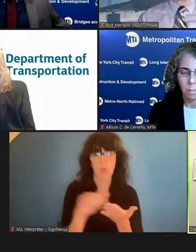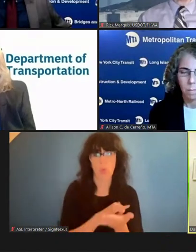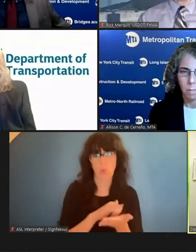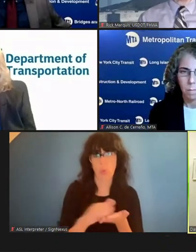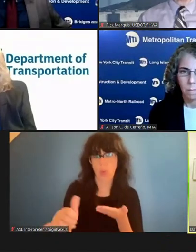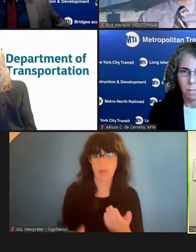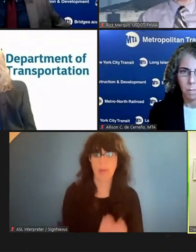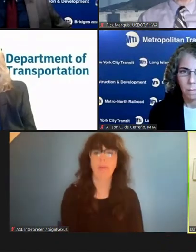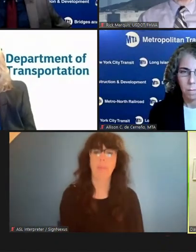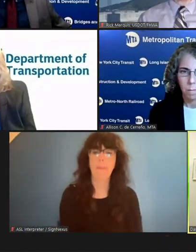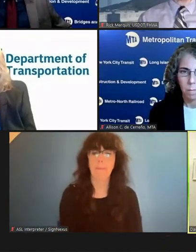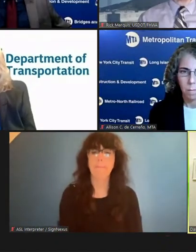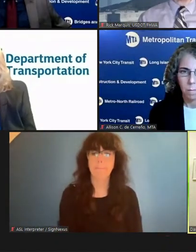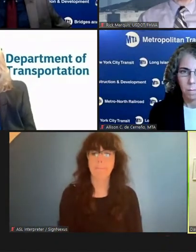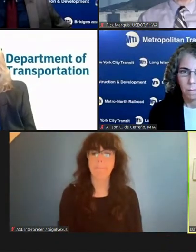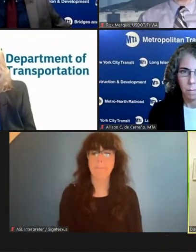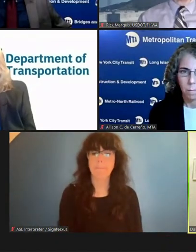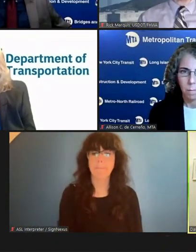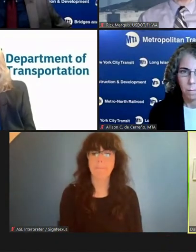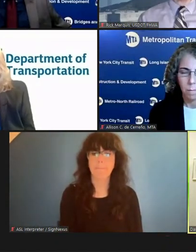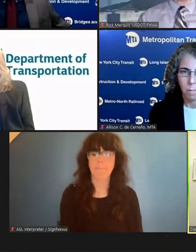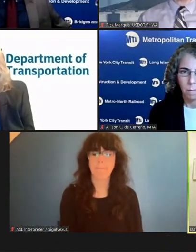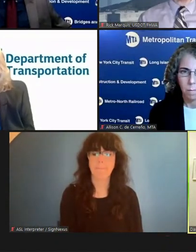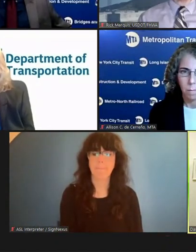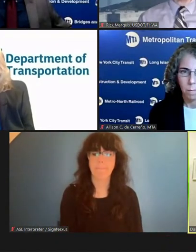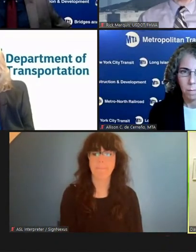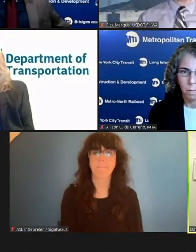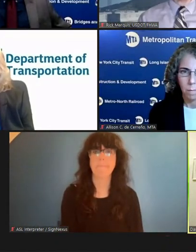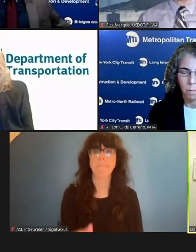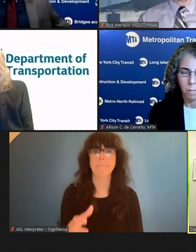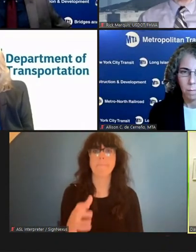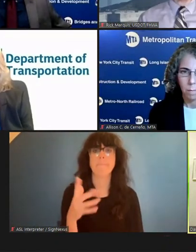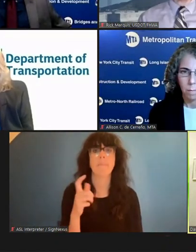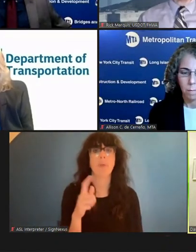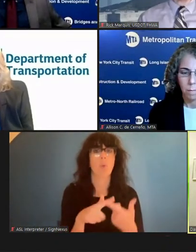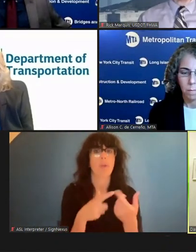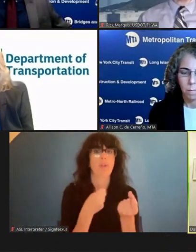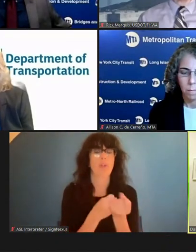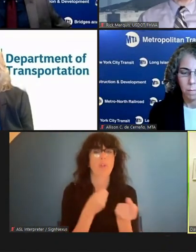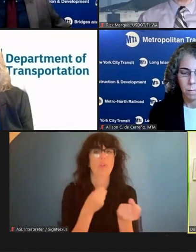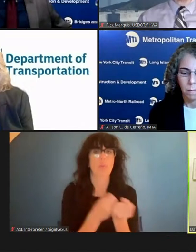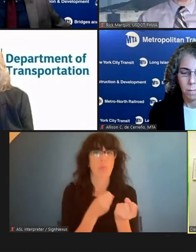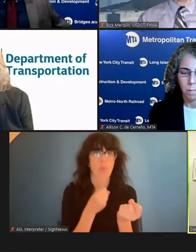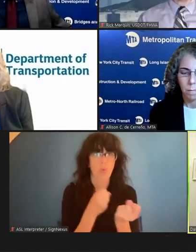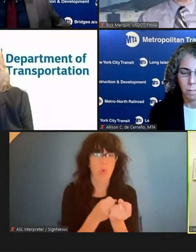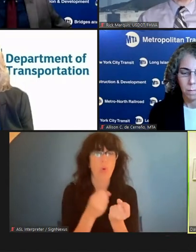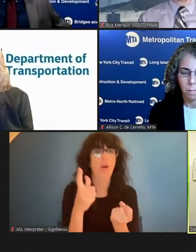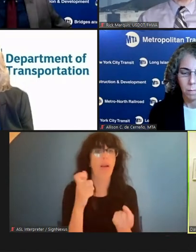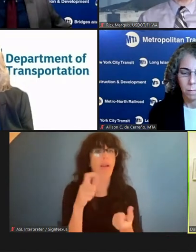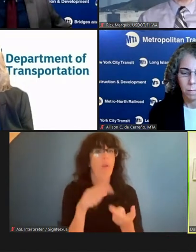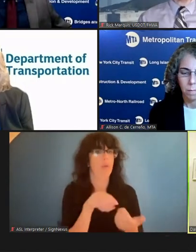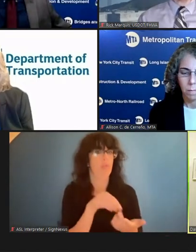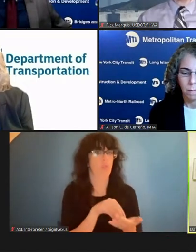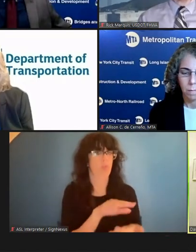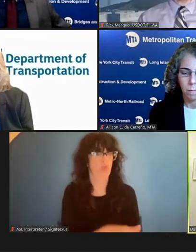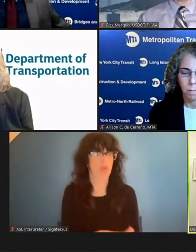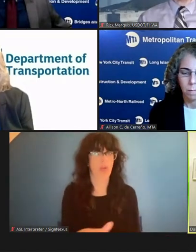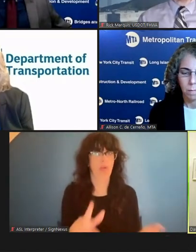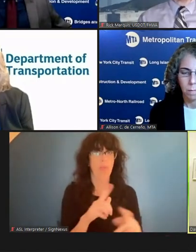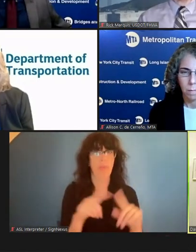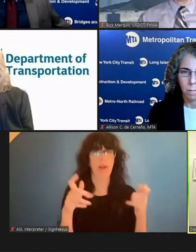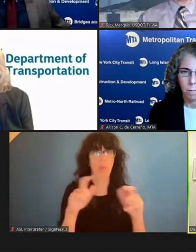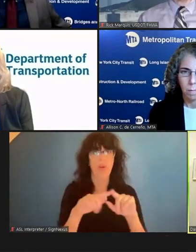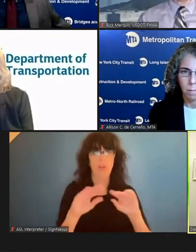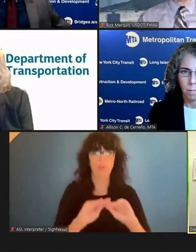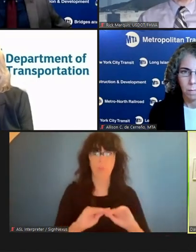so i i do want to support congestion pricing i want that noted on the record and i want it to be very very clear